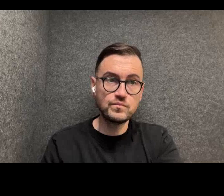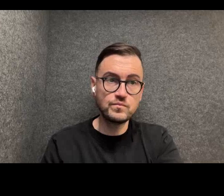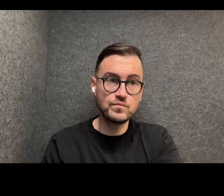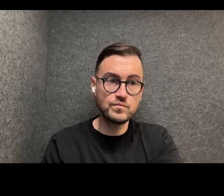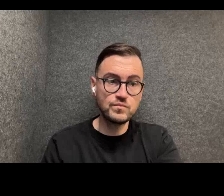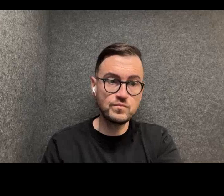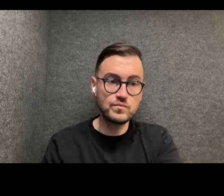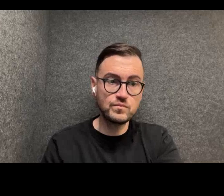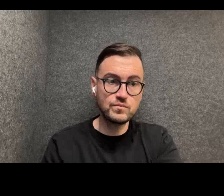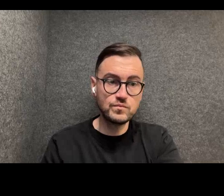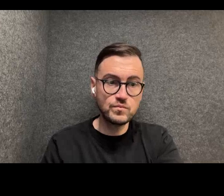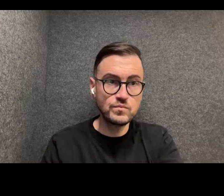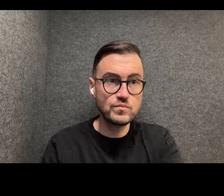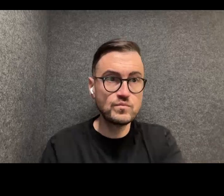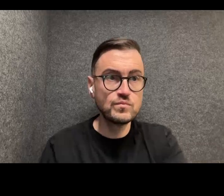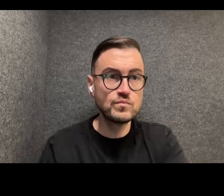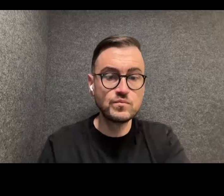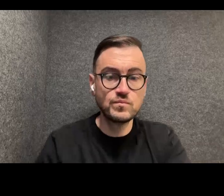Janice?